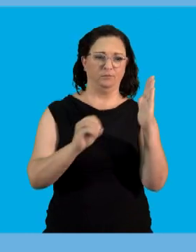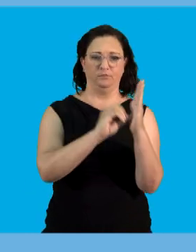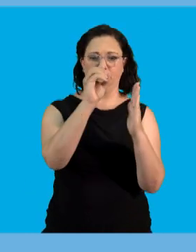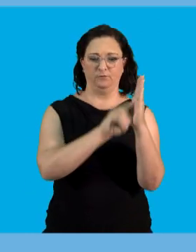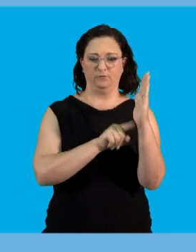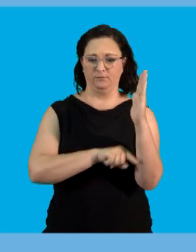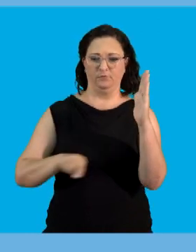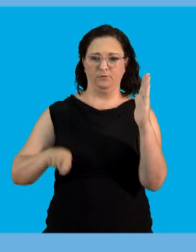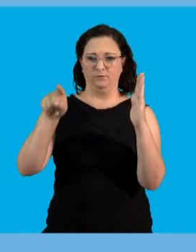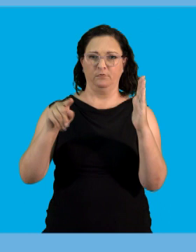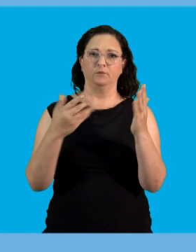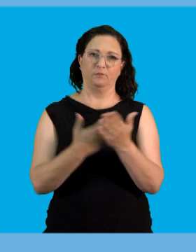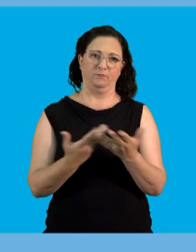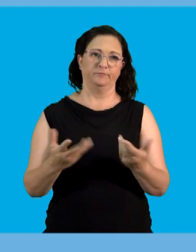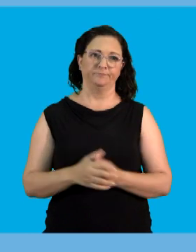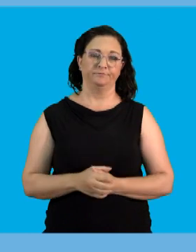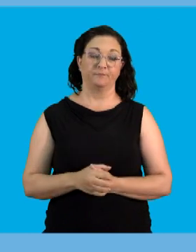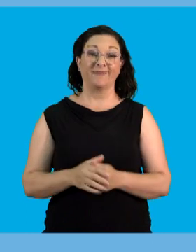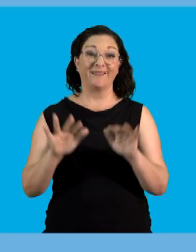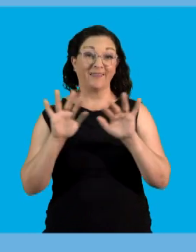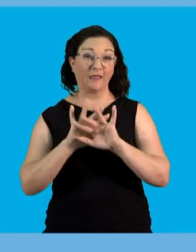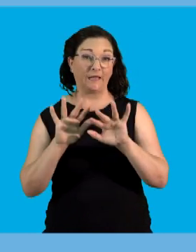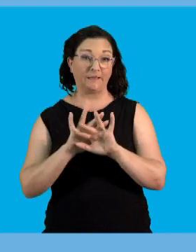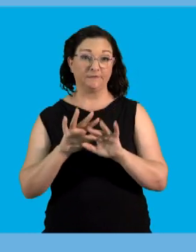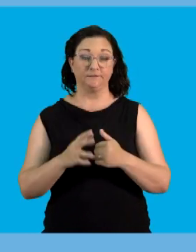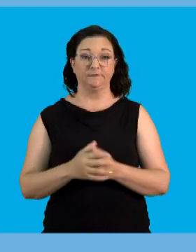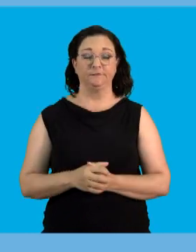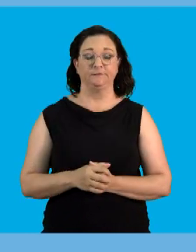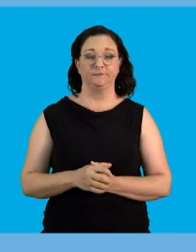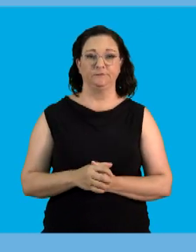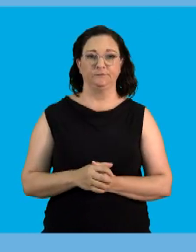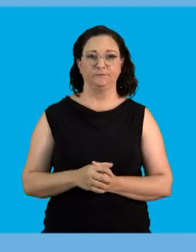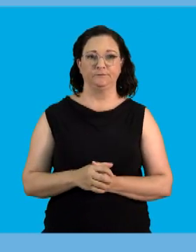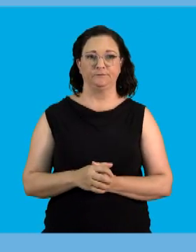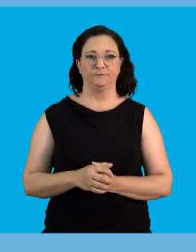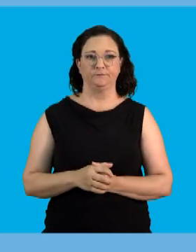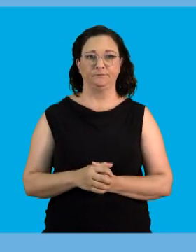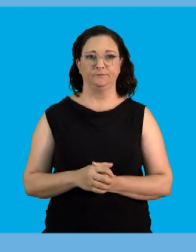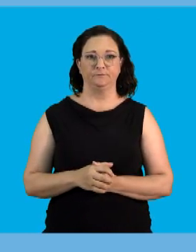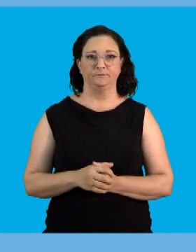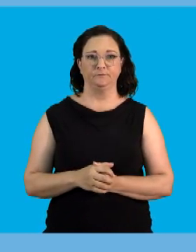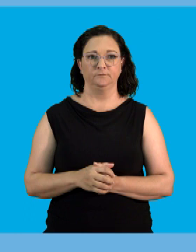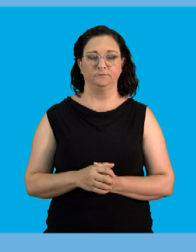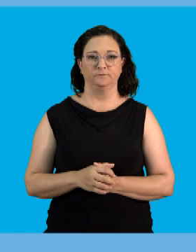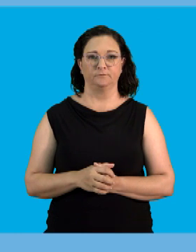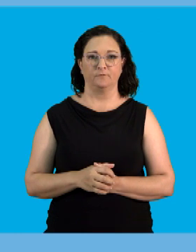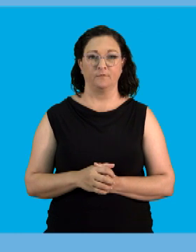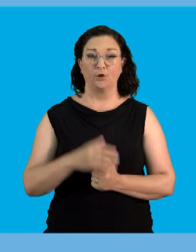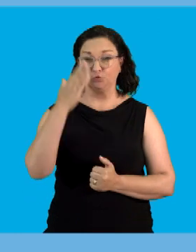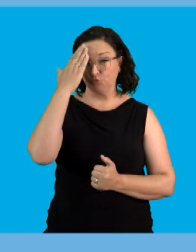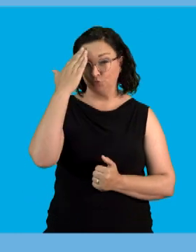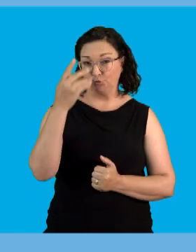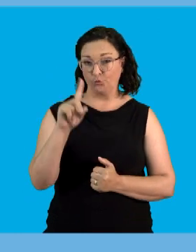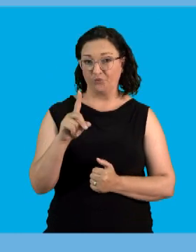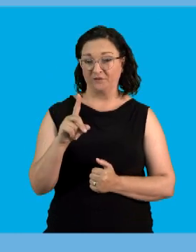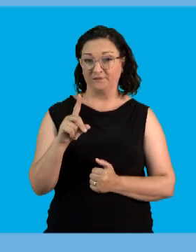of the container as well. Now, what about the gases? So the arrangement of gas particles. So it